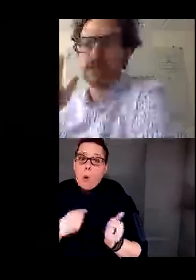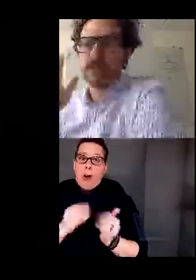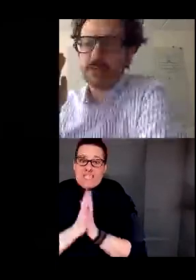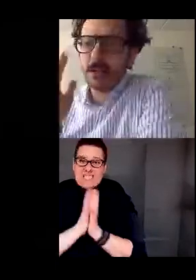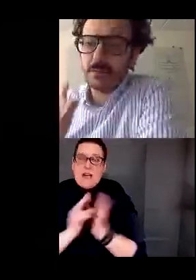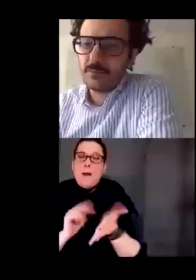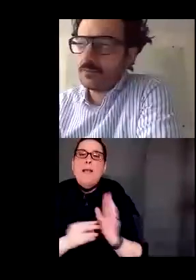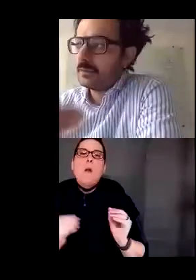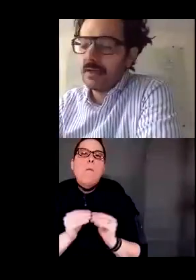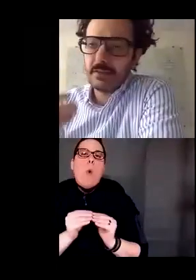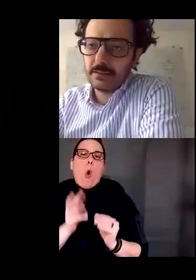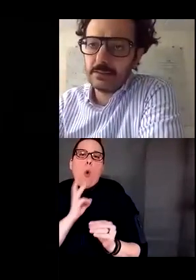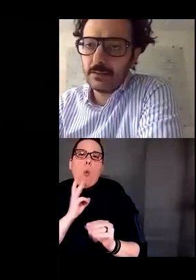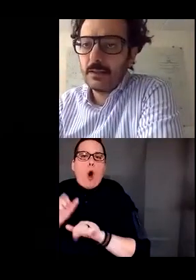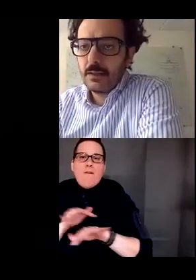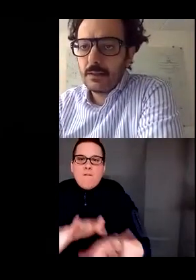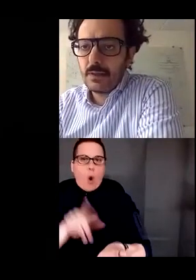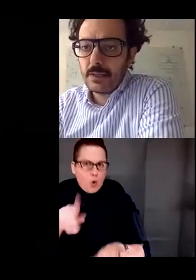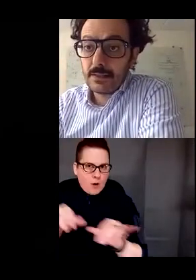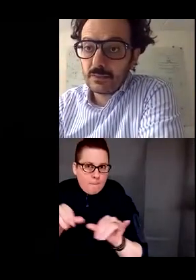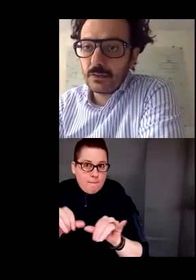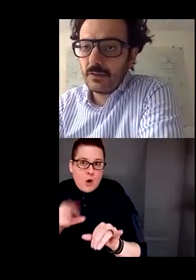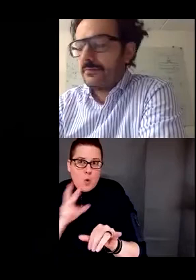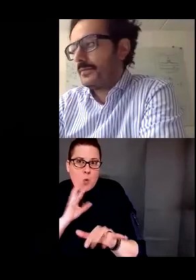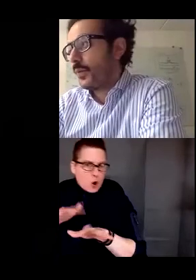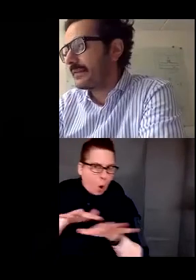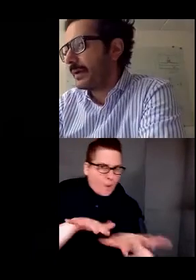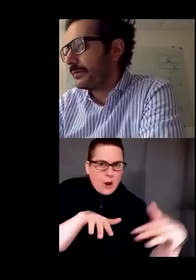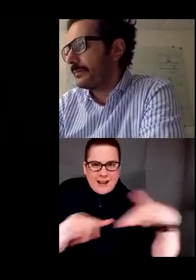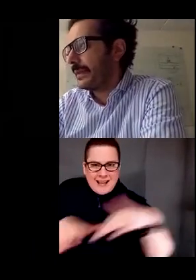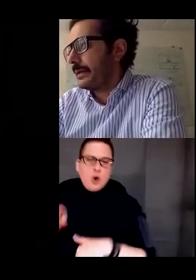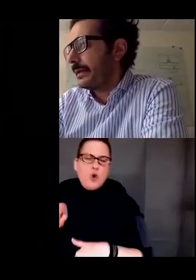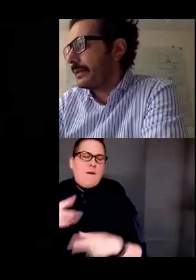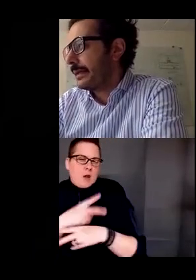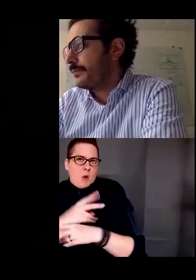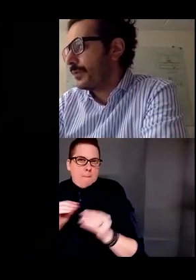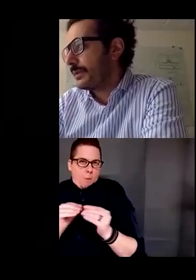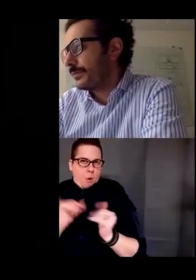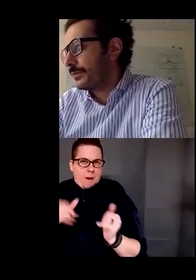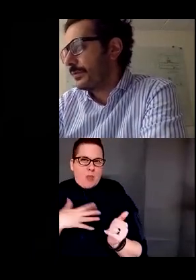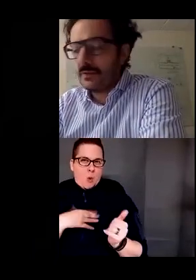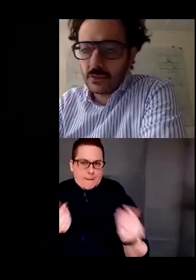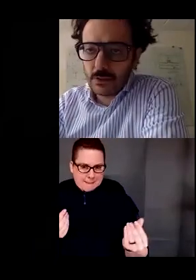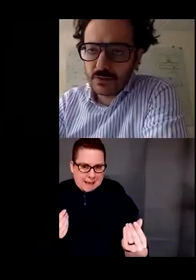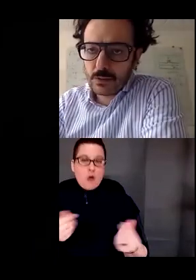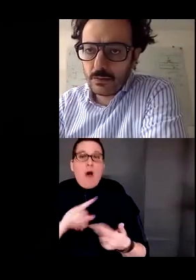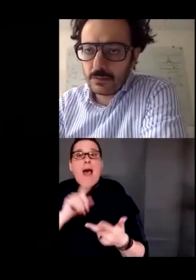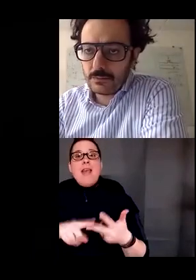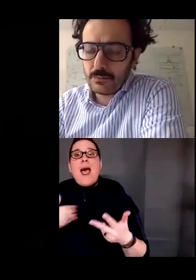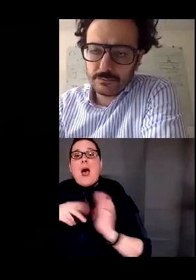measure directionality of flow and have an idea about the anatomy of the white matter. And then with the protocol that we